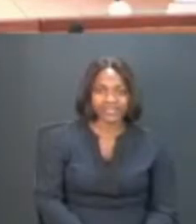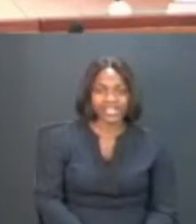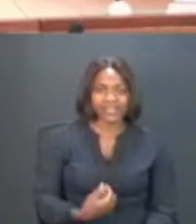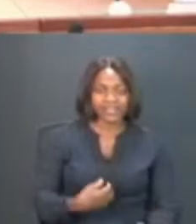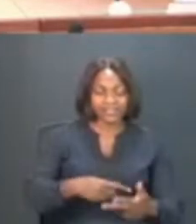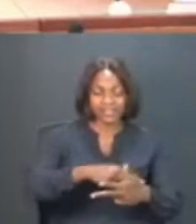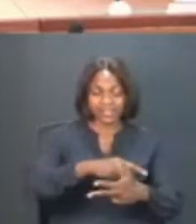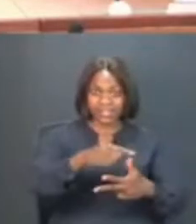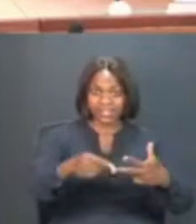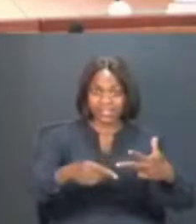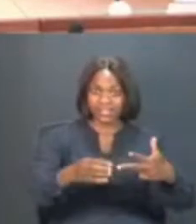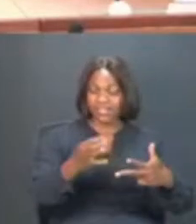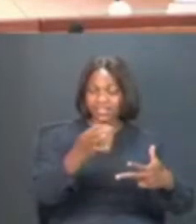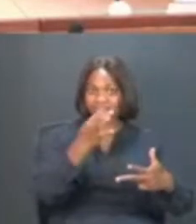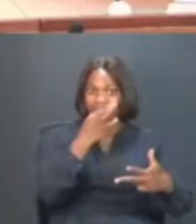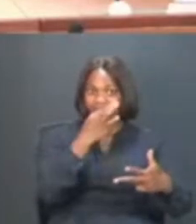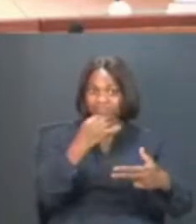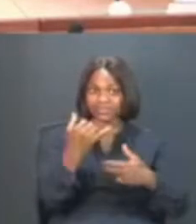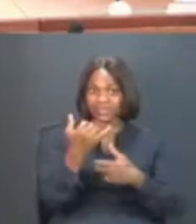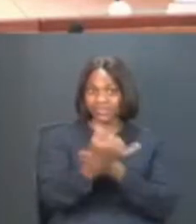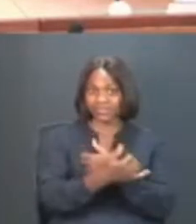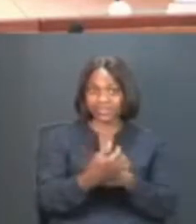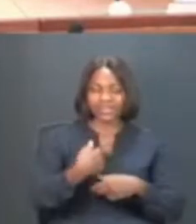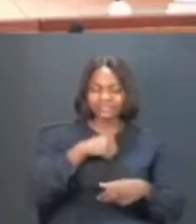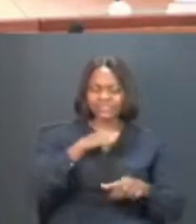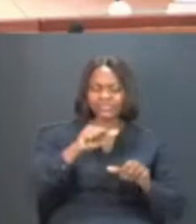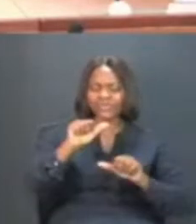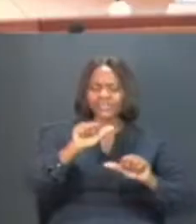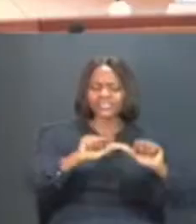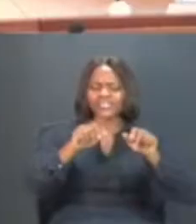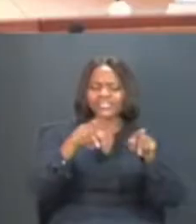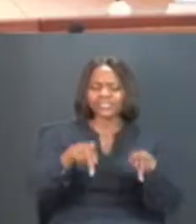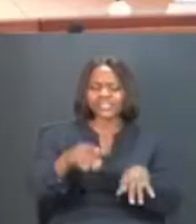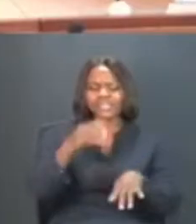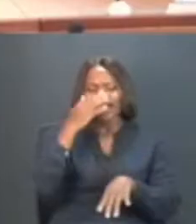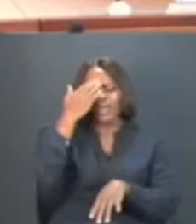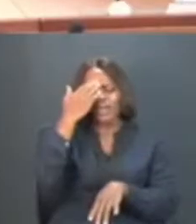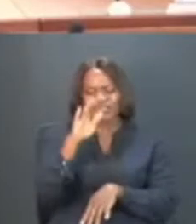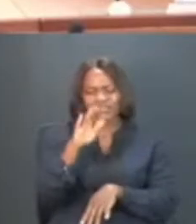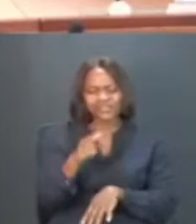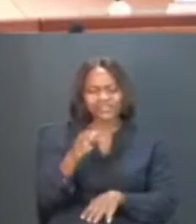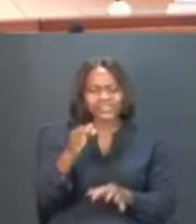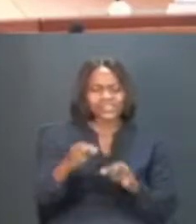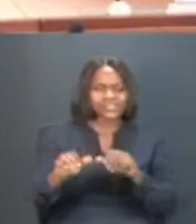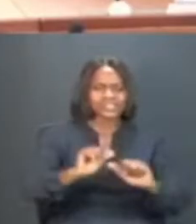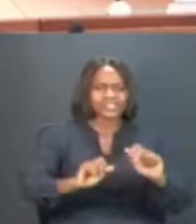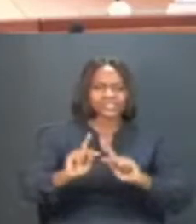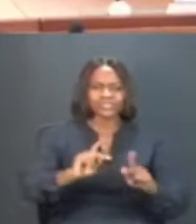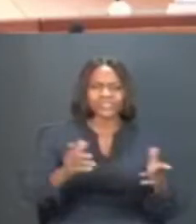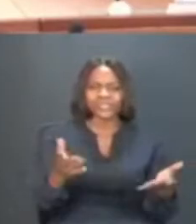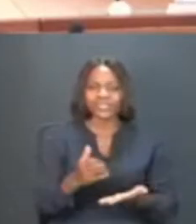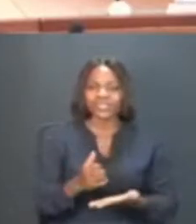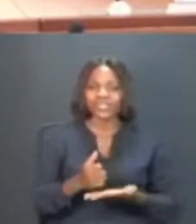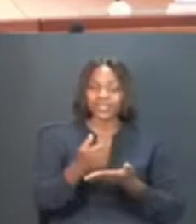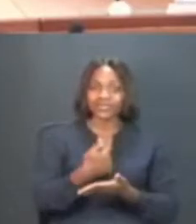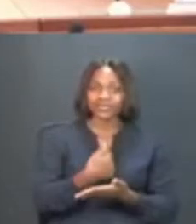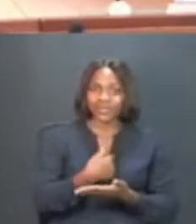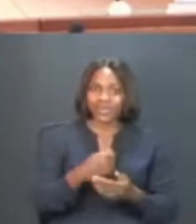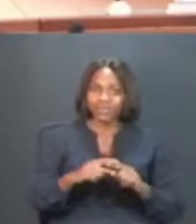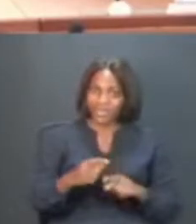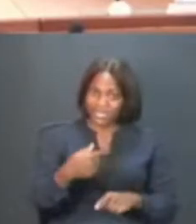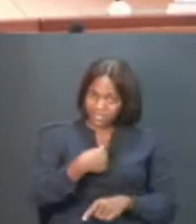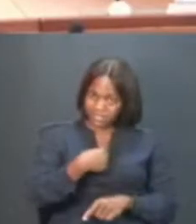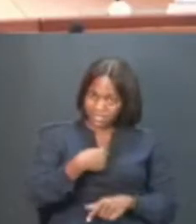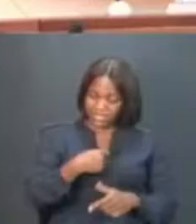country. I'm not a scientist. I don't know whether my colleague scientists here will help. But I have